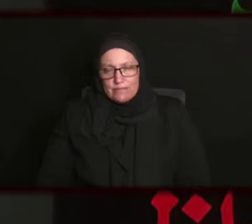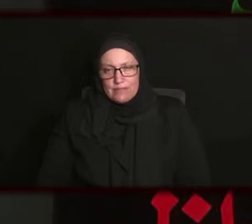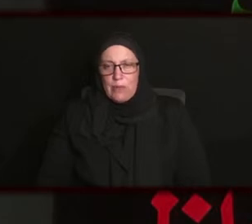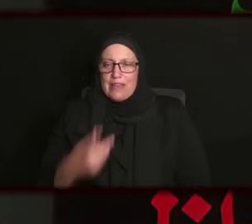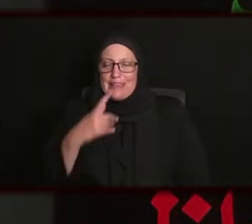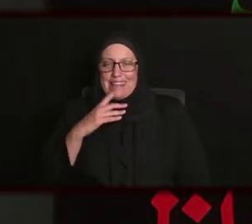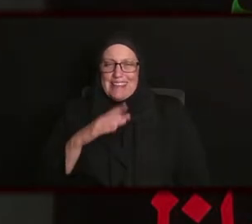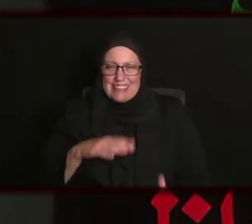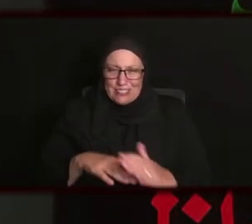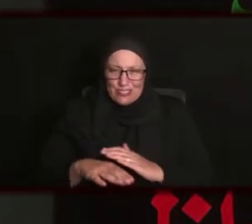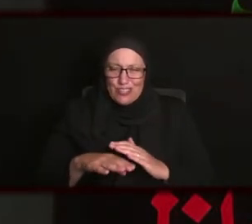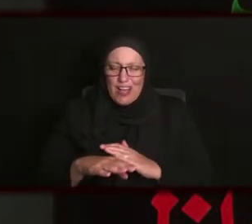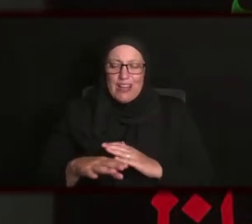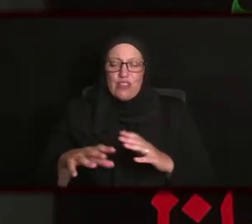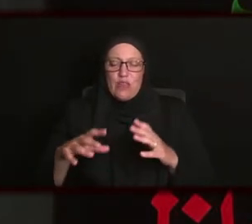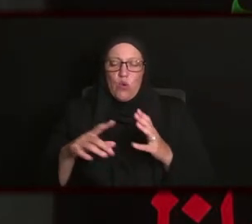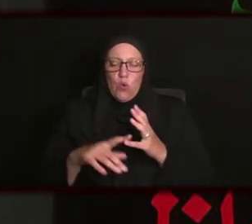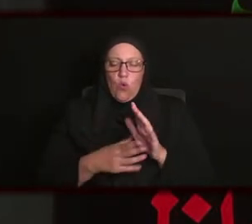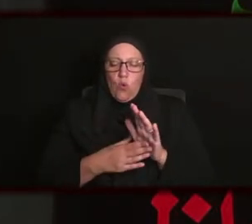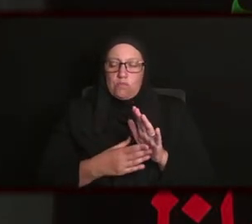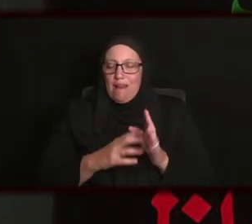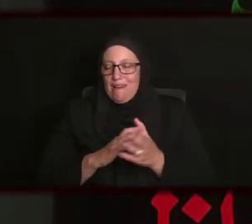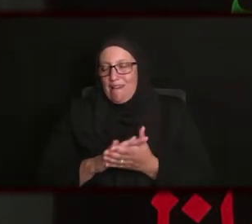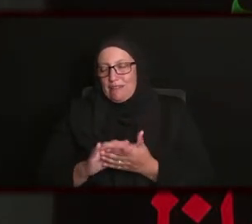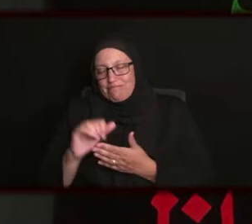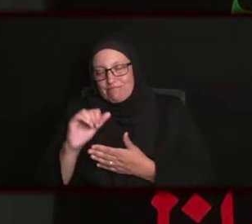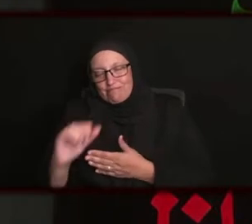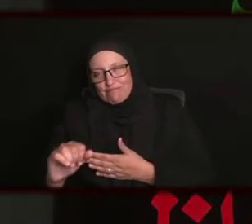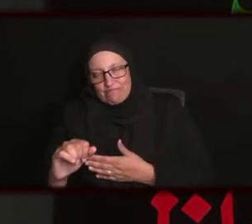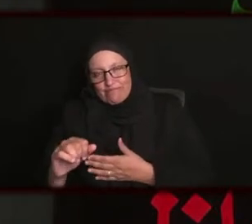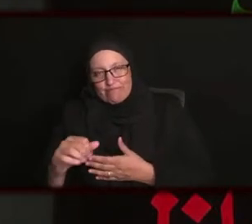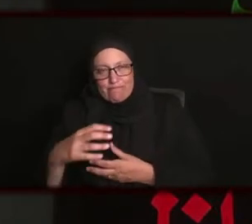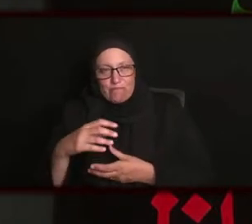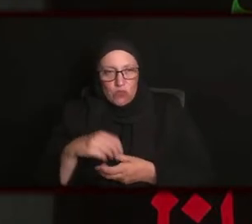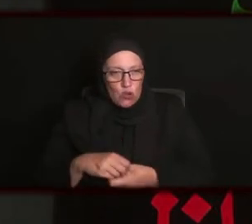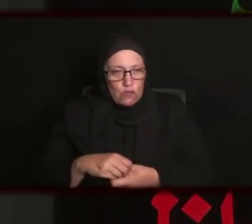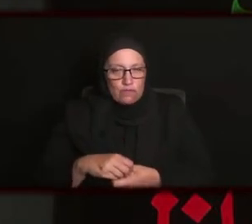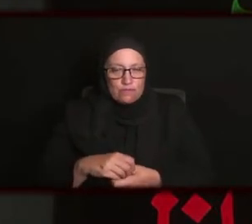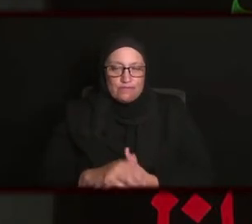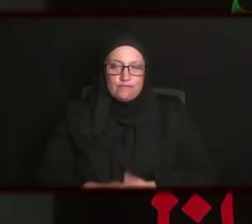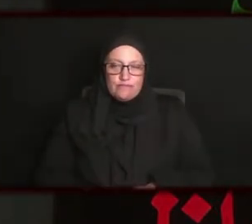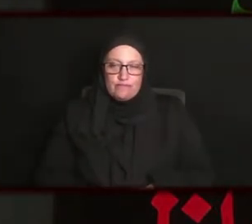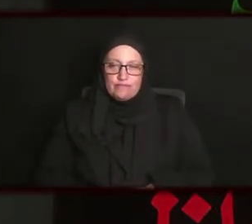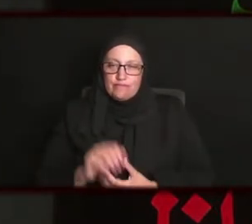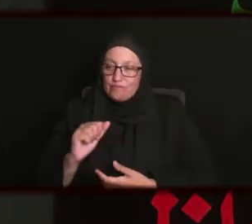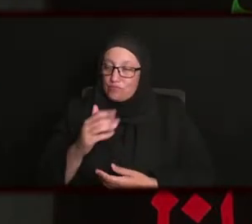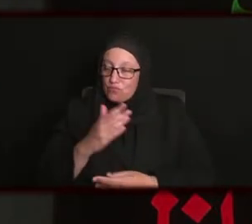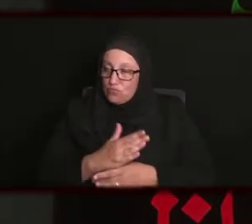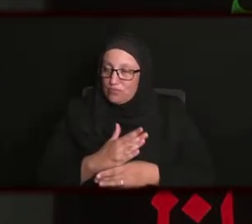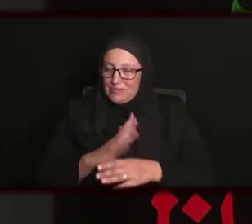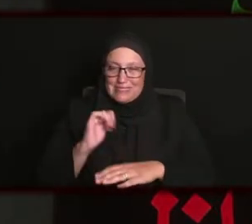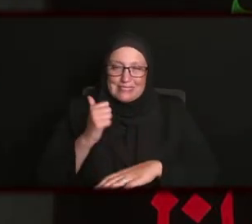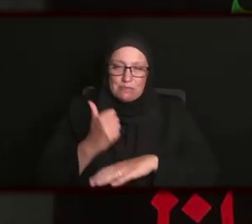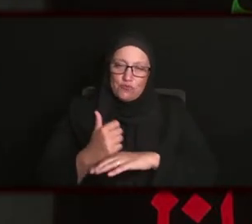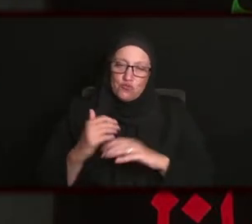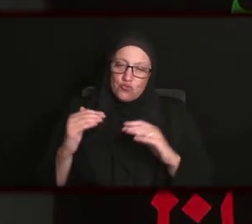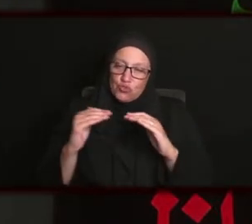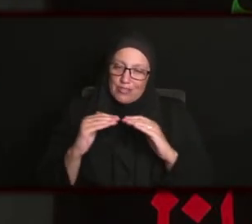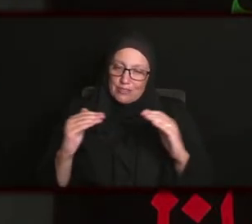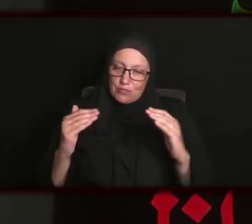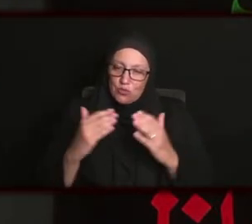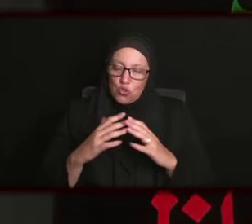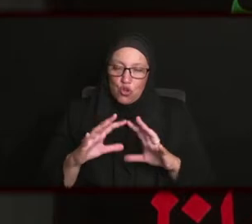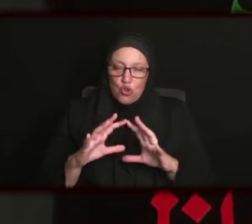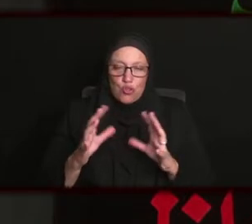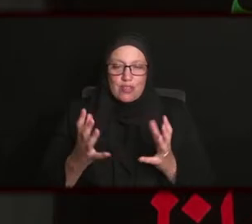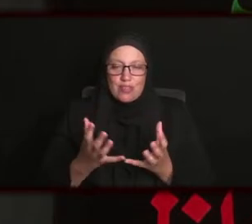the affairs of the Ummah. Their job and their mission was to establish justice on earth and the religion of Islam,